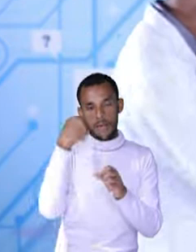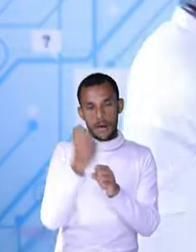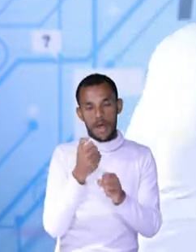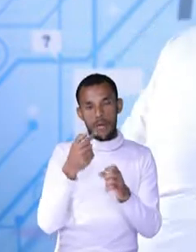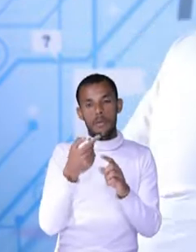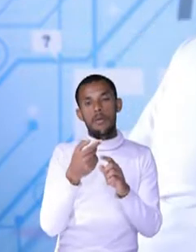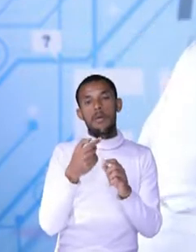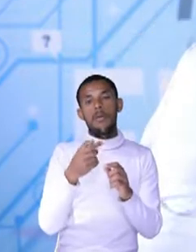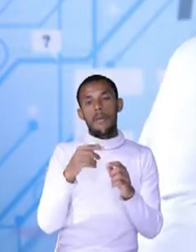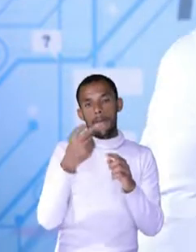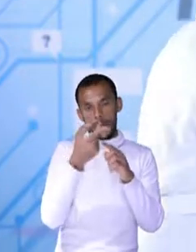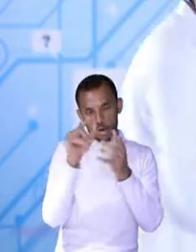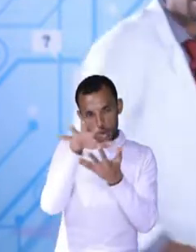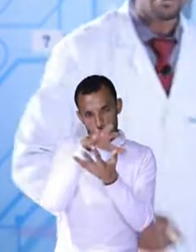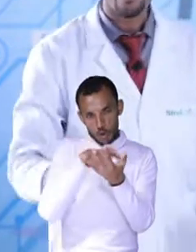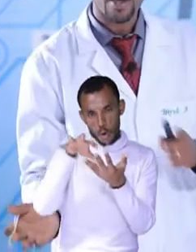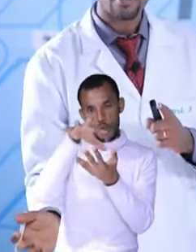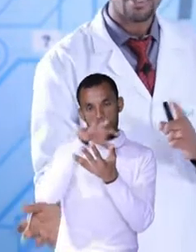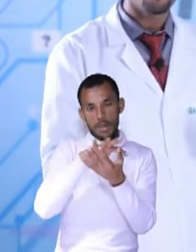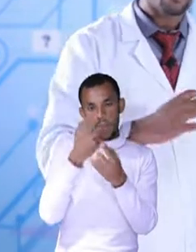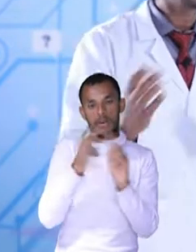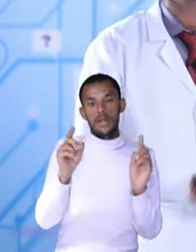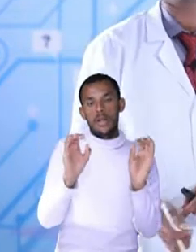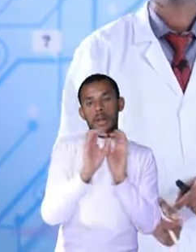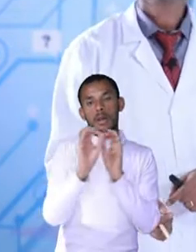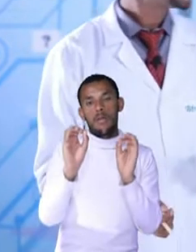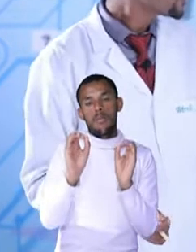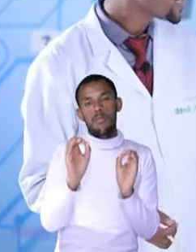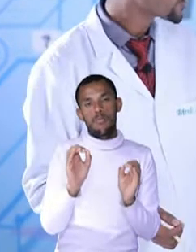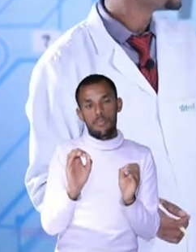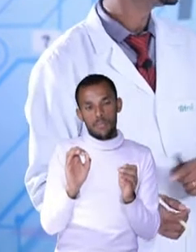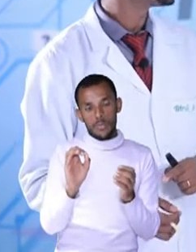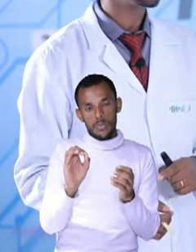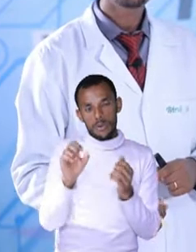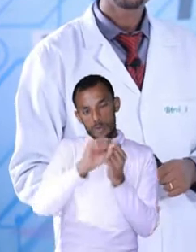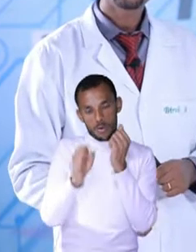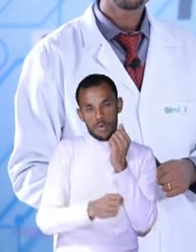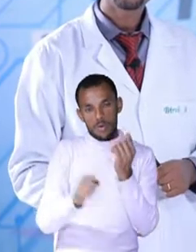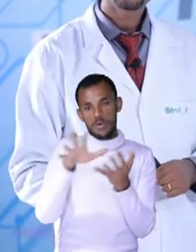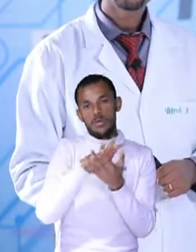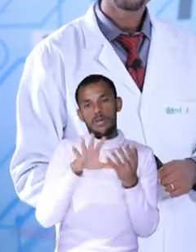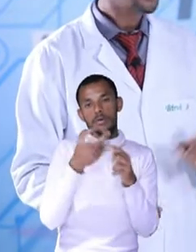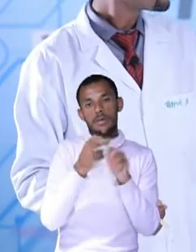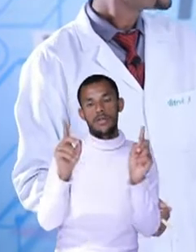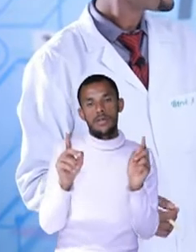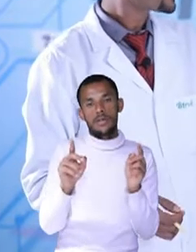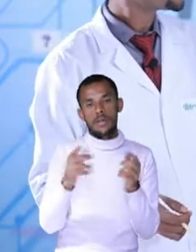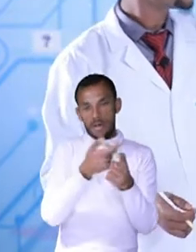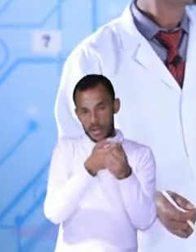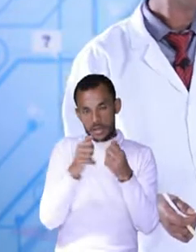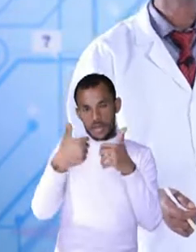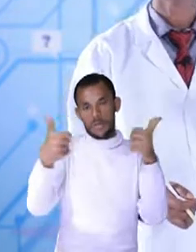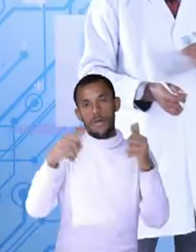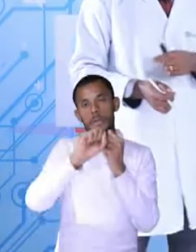their solubility difference. You know solubility, polar, non-polar, and so on. Based on their solubility difference. Gravity